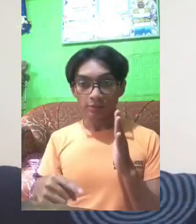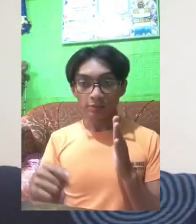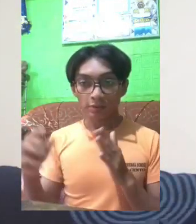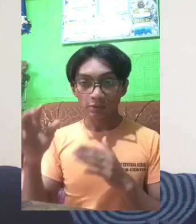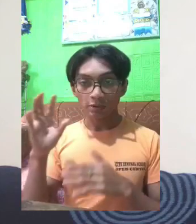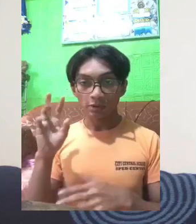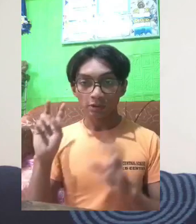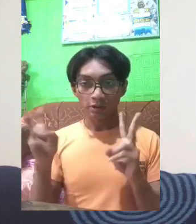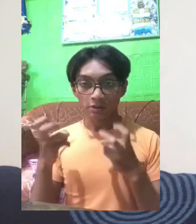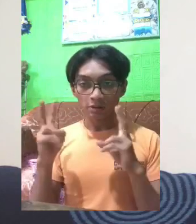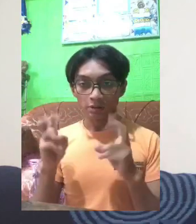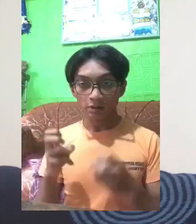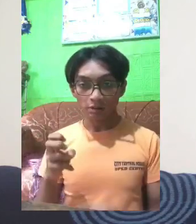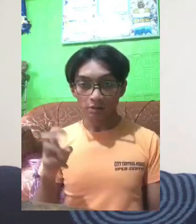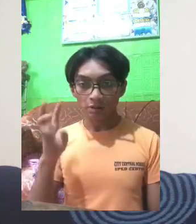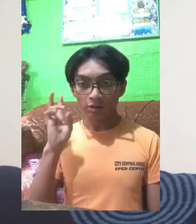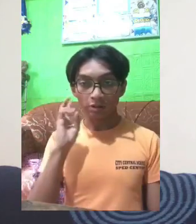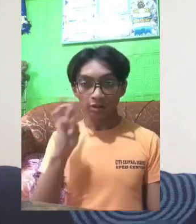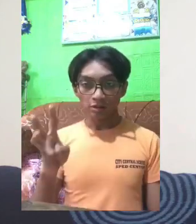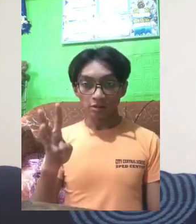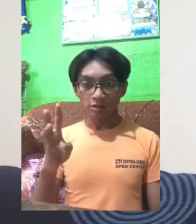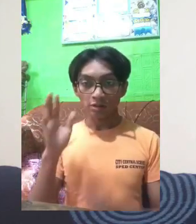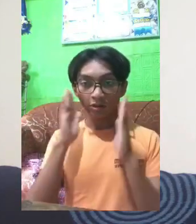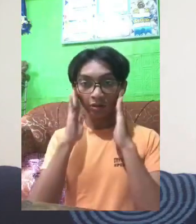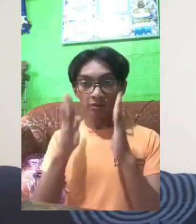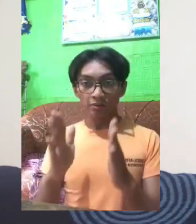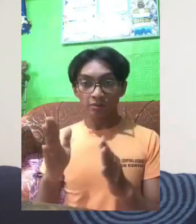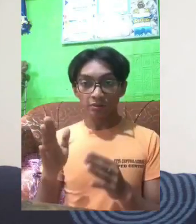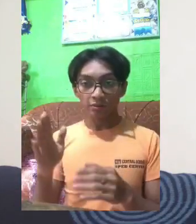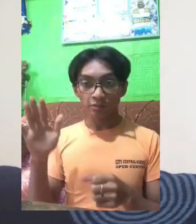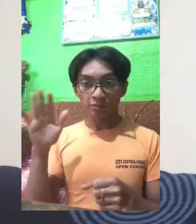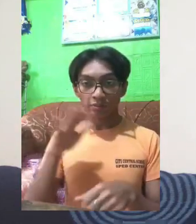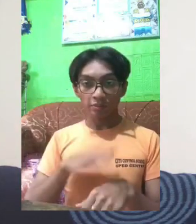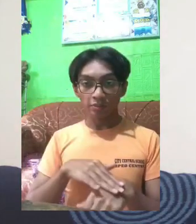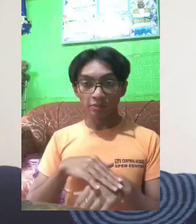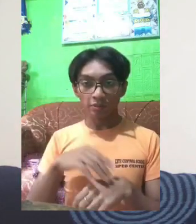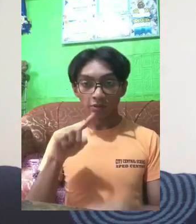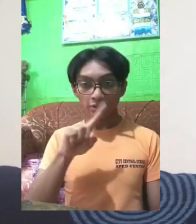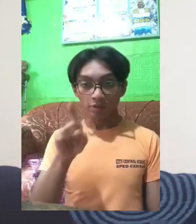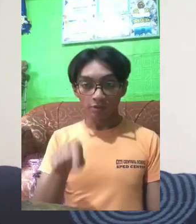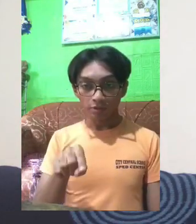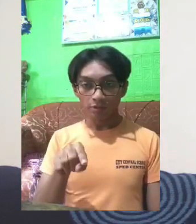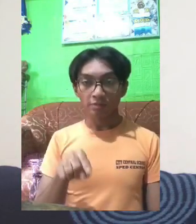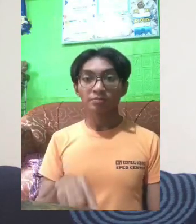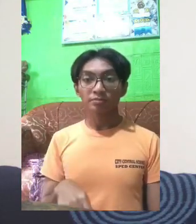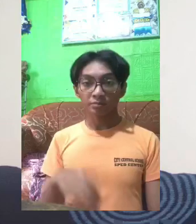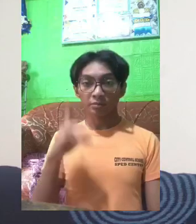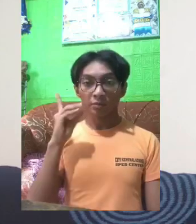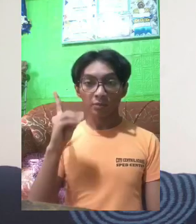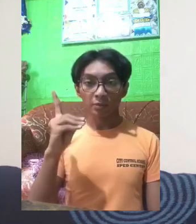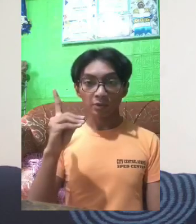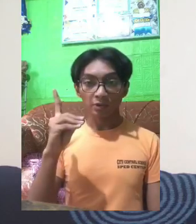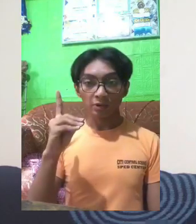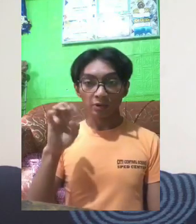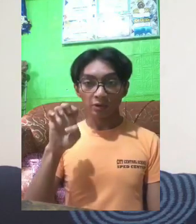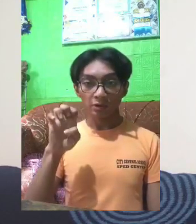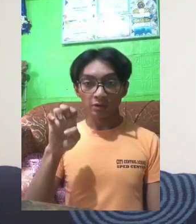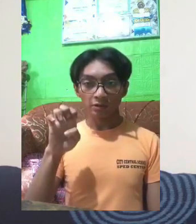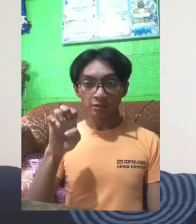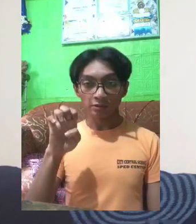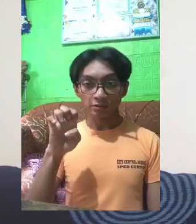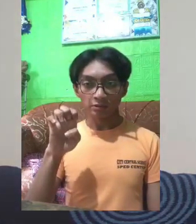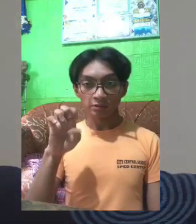study includes. Who are the respondents? Where is the study conducted? What time period does it cover? What topics will be